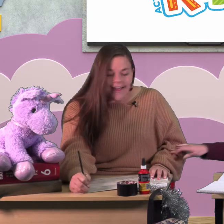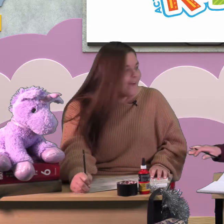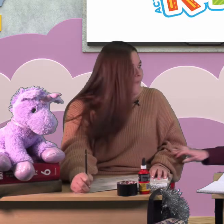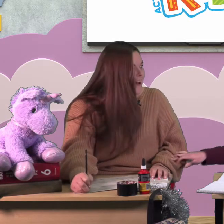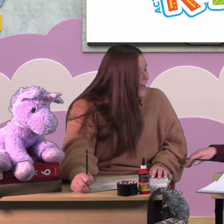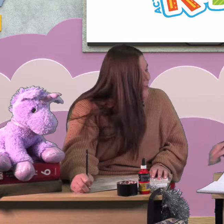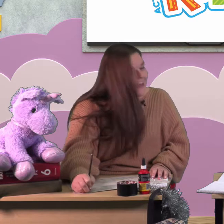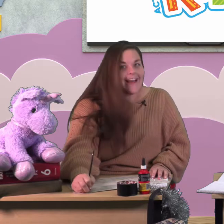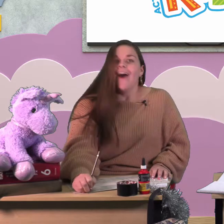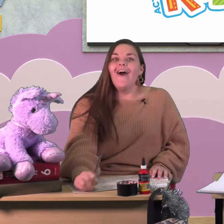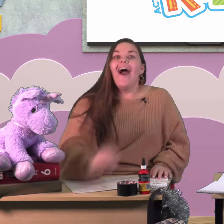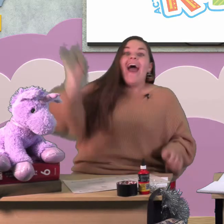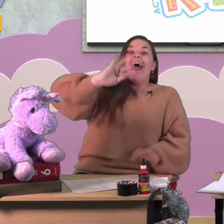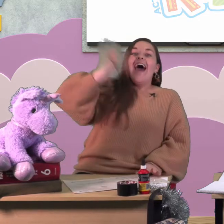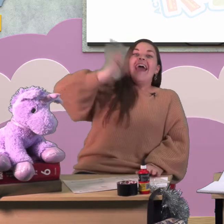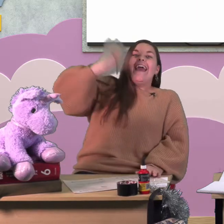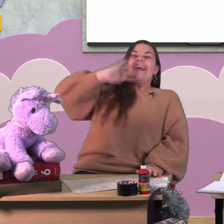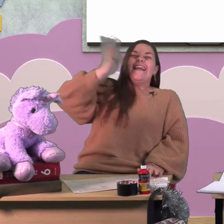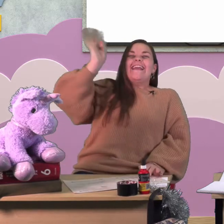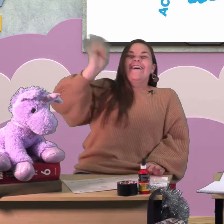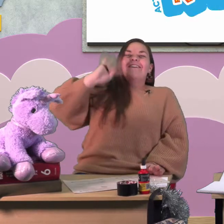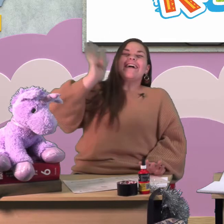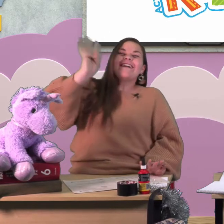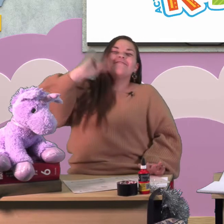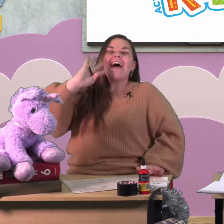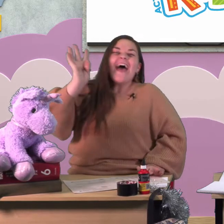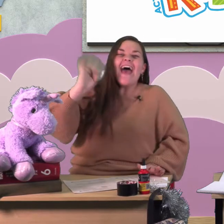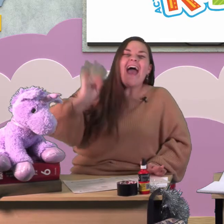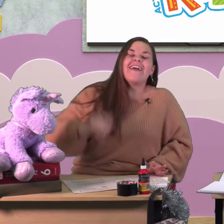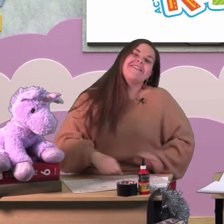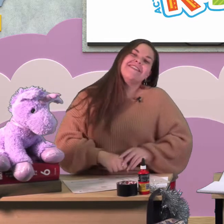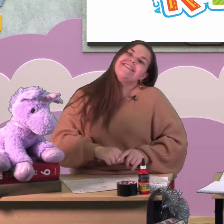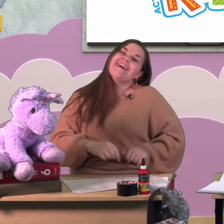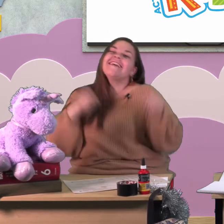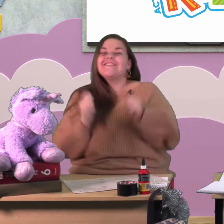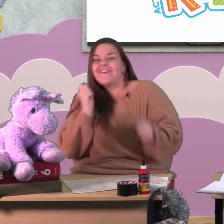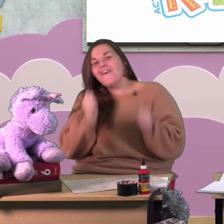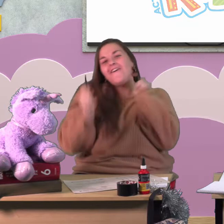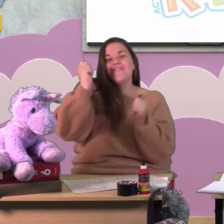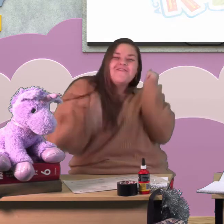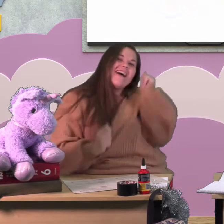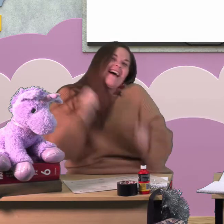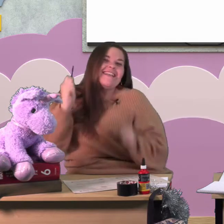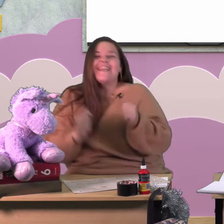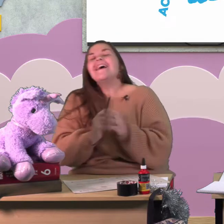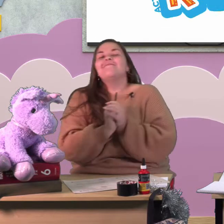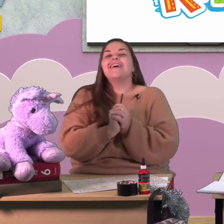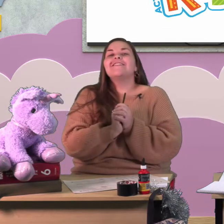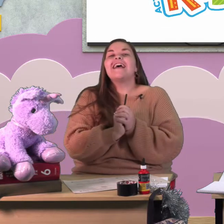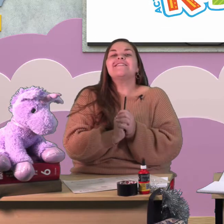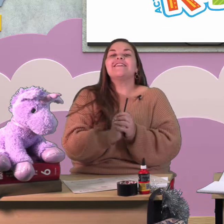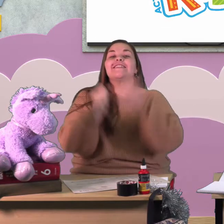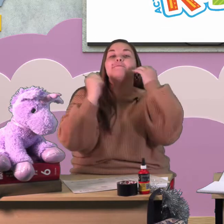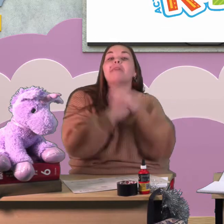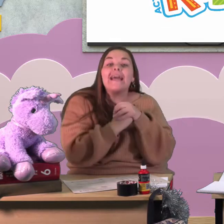Marcel, what? Hi! Welcome back! We missed you guys so much. My